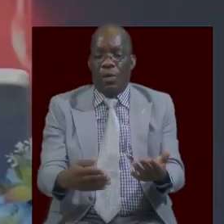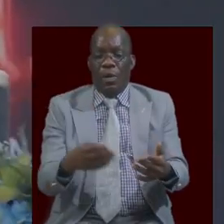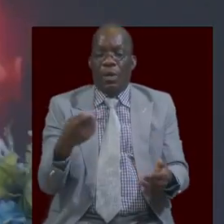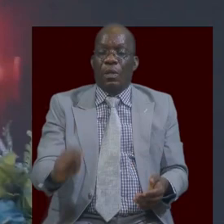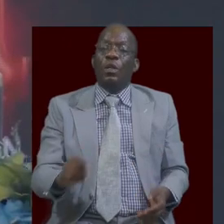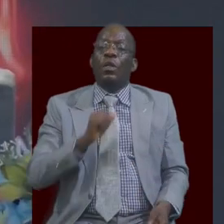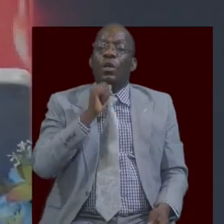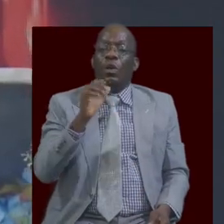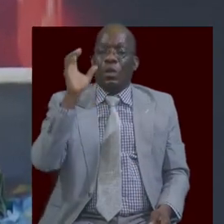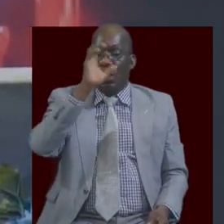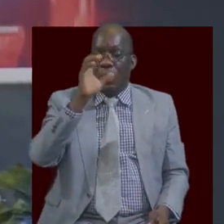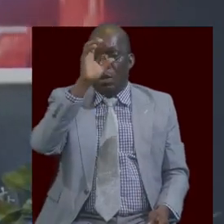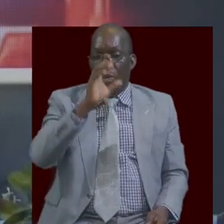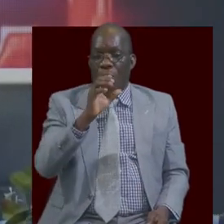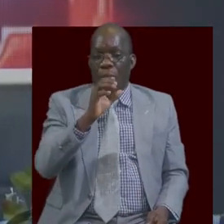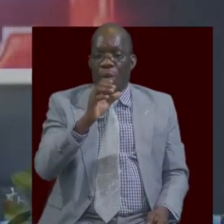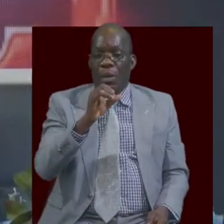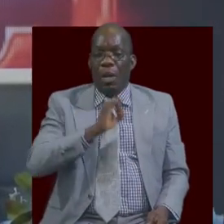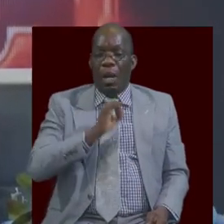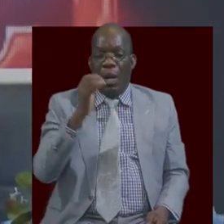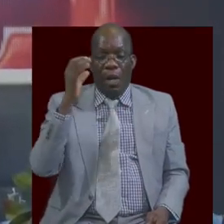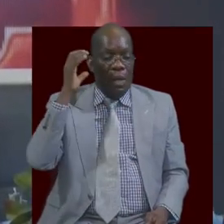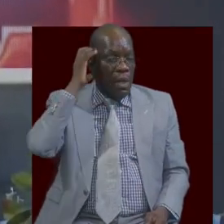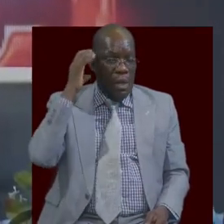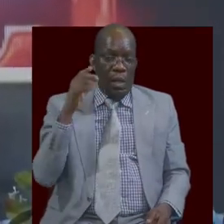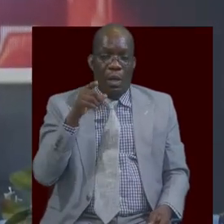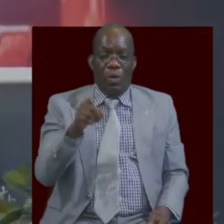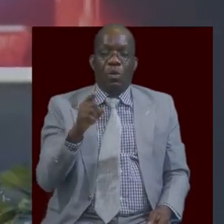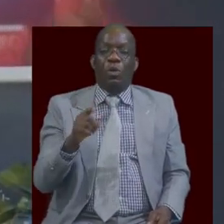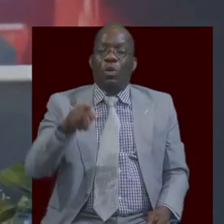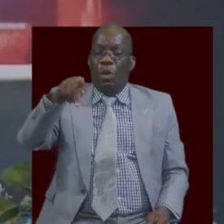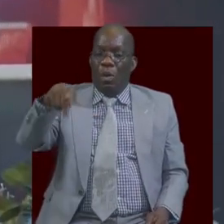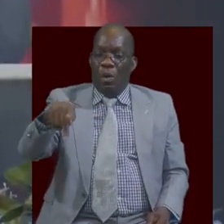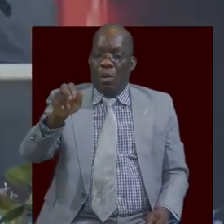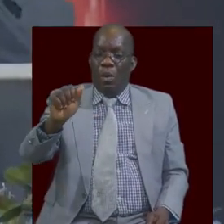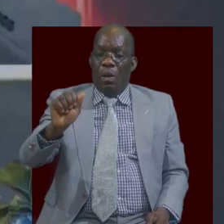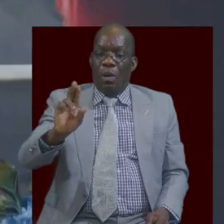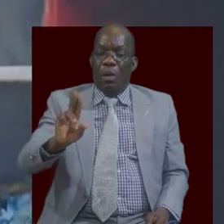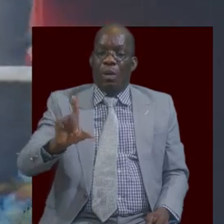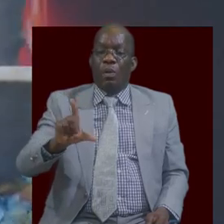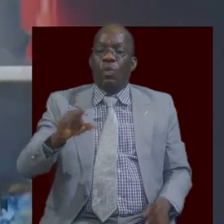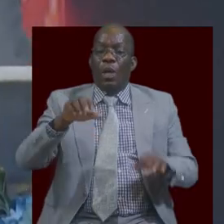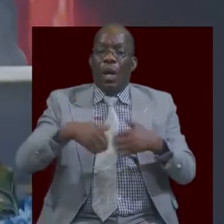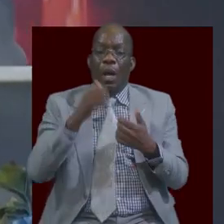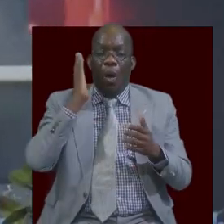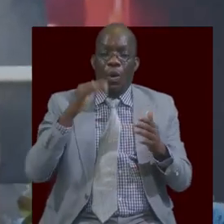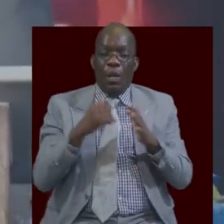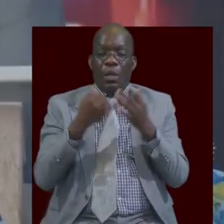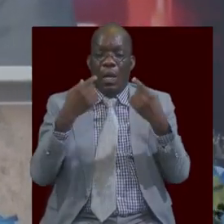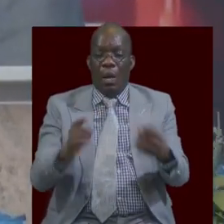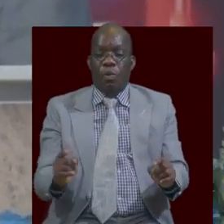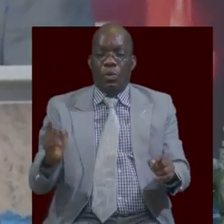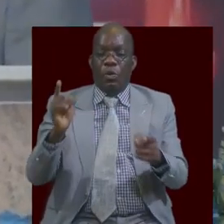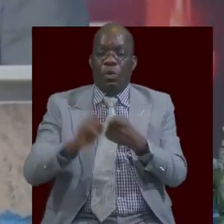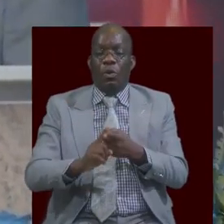unsearchable. I hear you, Apostle Paul. How will it happen to me? Number one, think